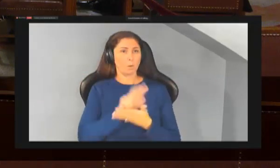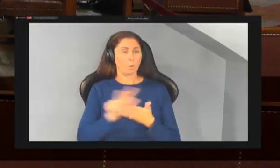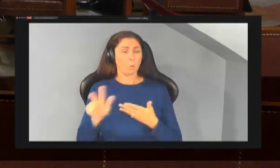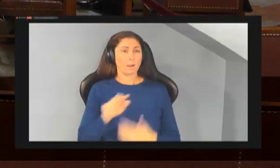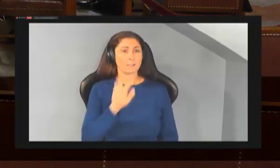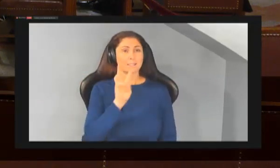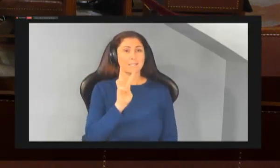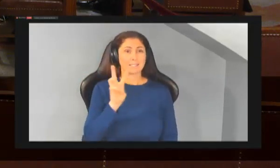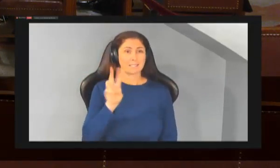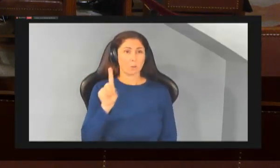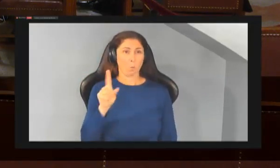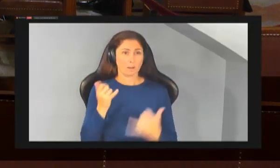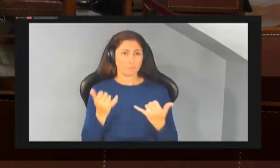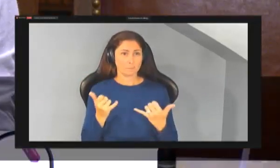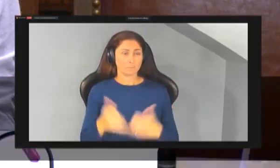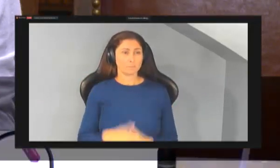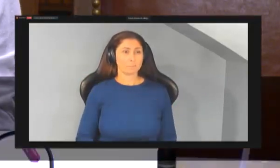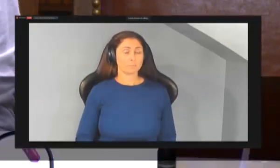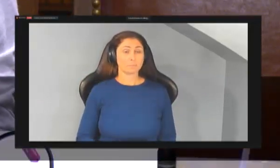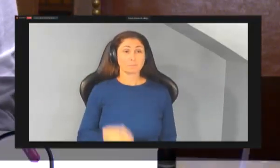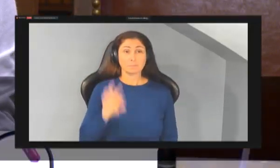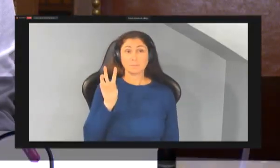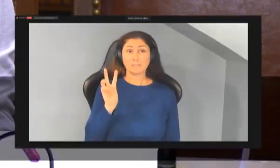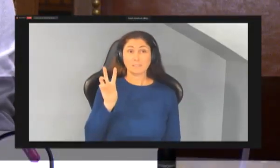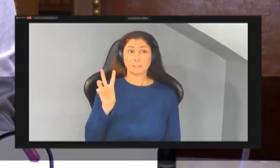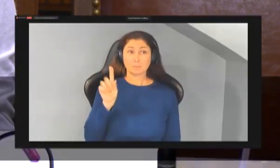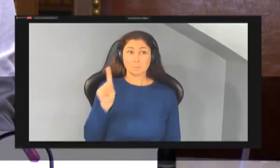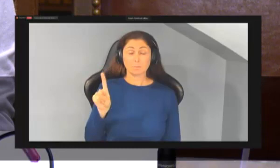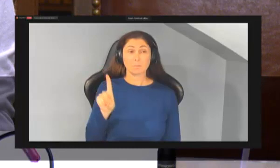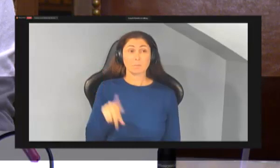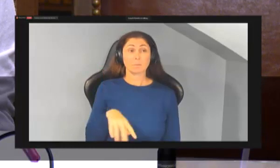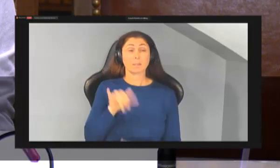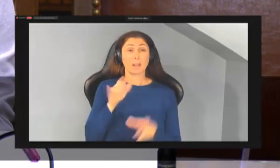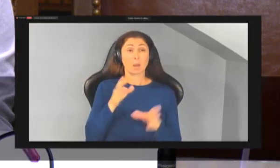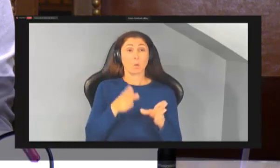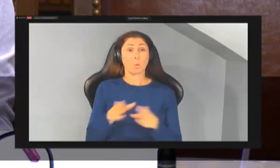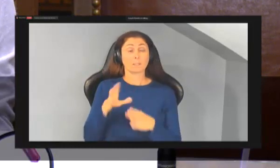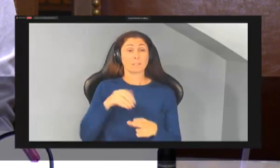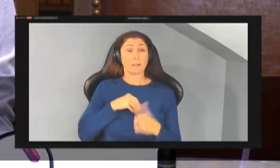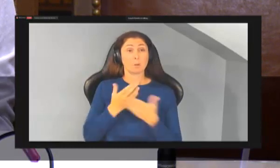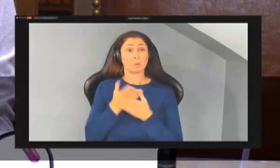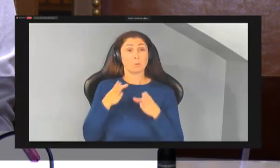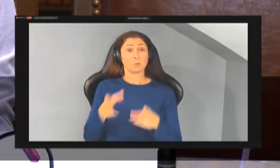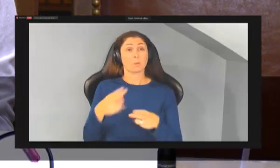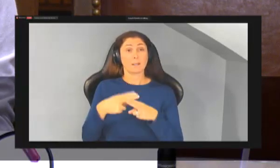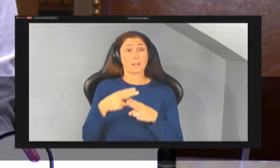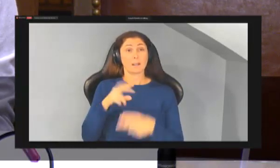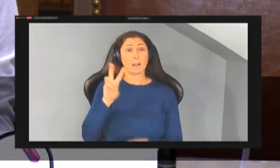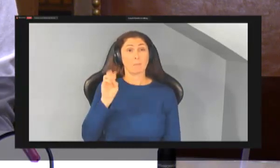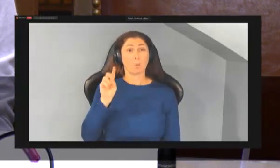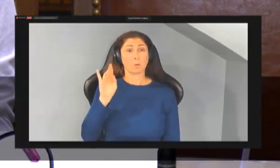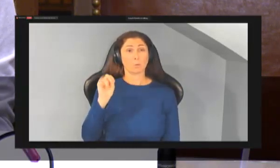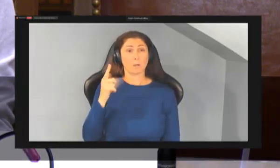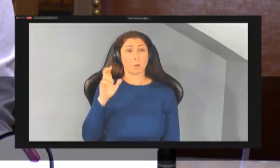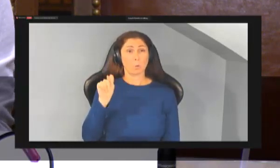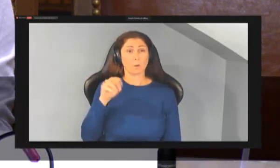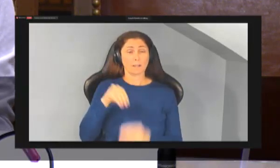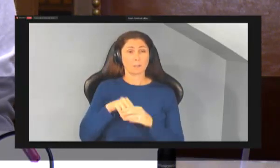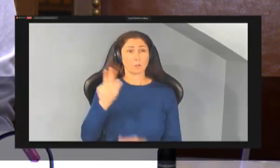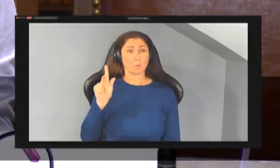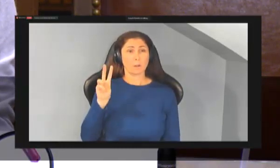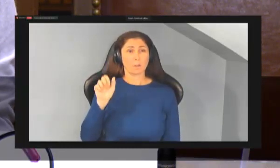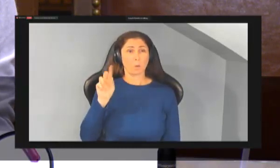661. Bill 661, ordinance accepting a new street name, Woodring Court, in the 23rd Ward of the City of